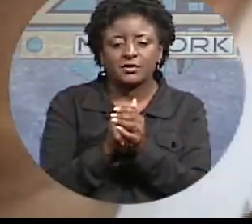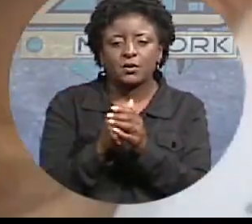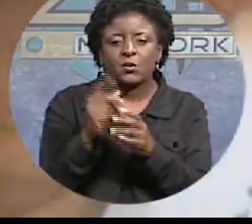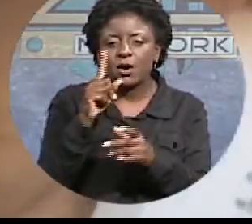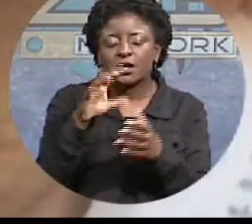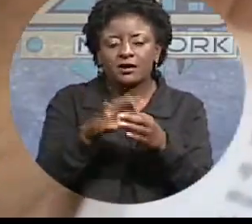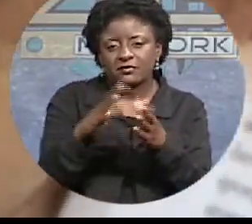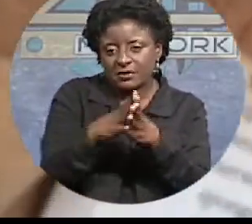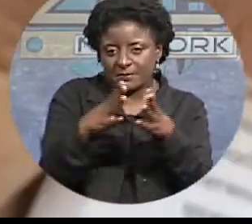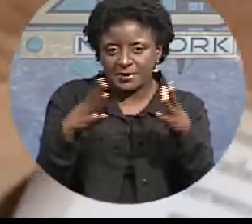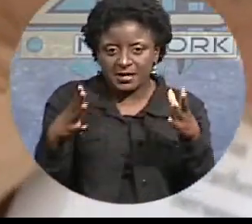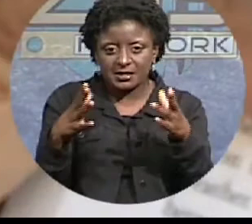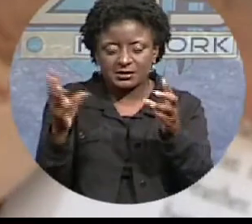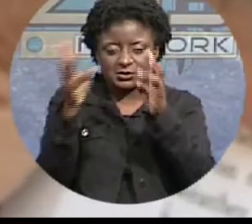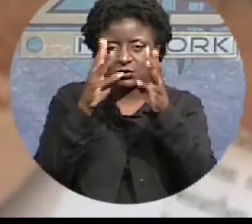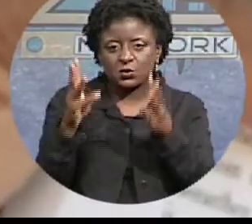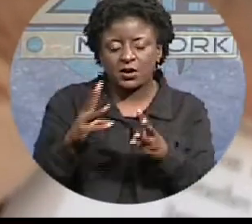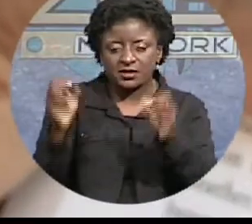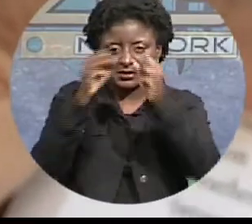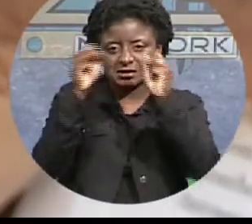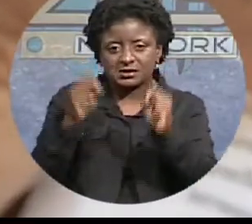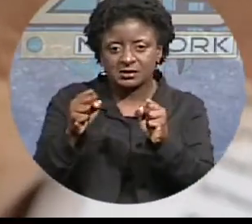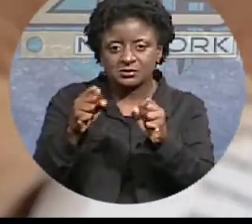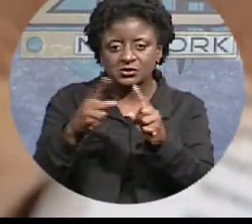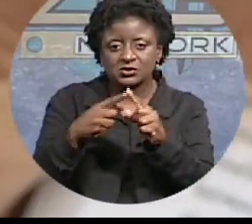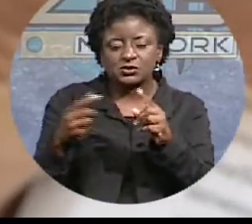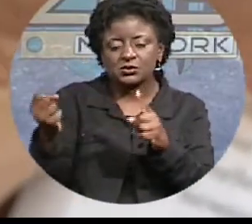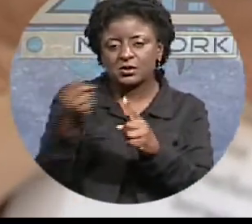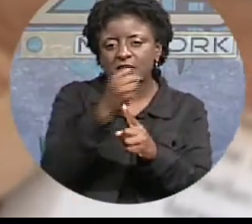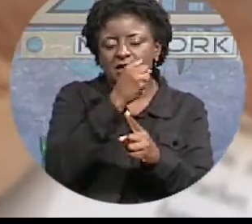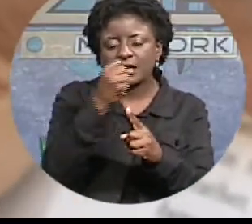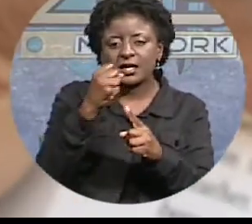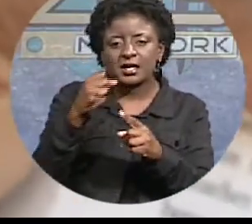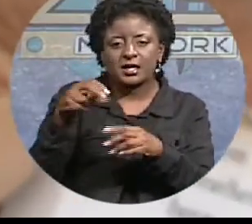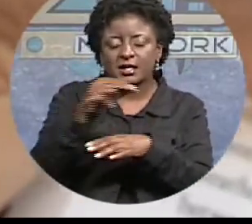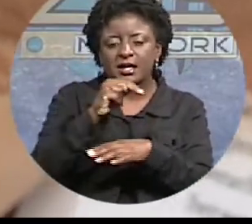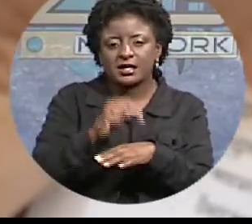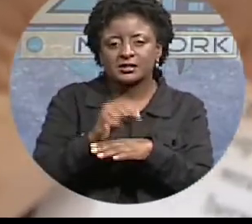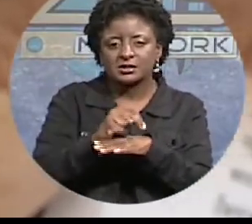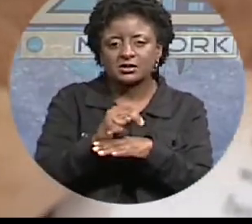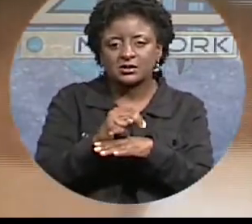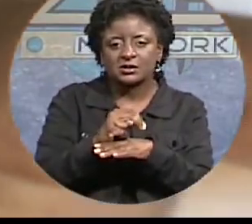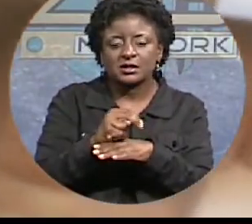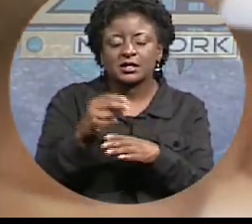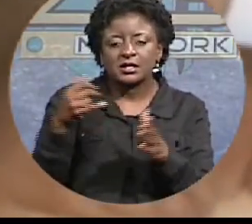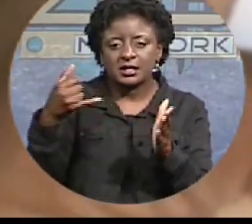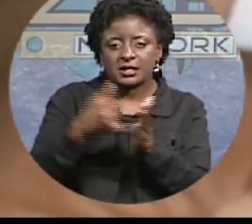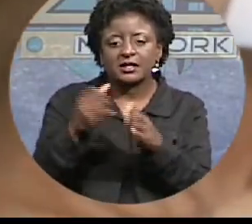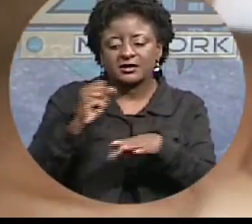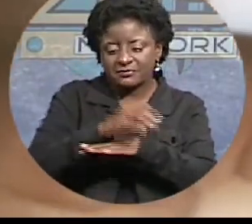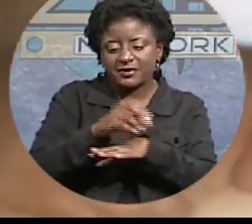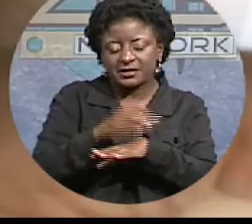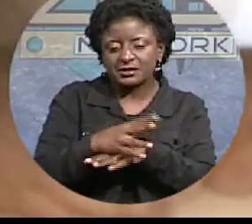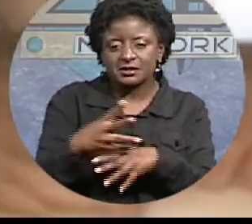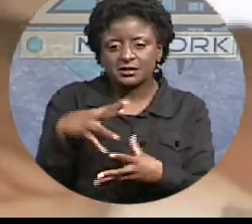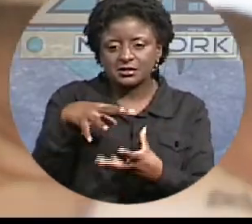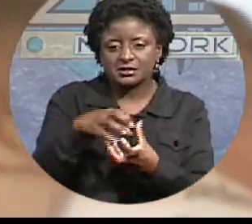Neely says this hurricane had a massive impact on the sponging industry in the Bahamas and told us what inspired him to document history.